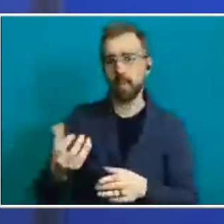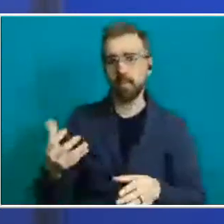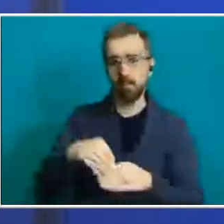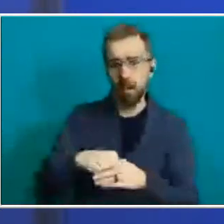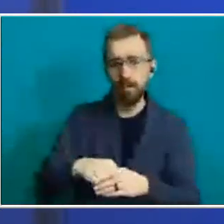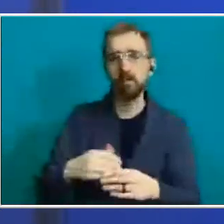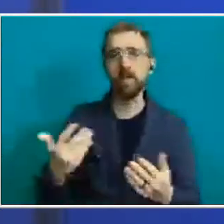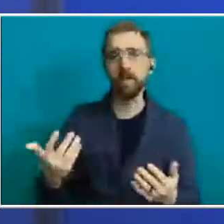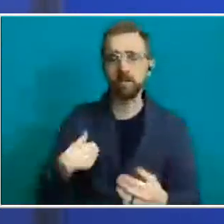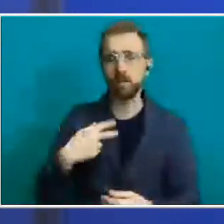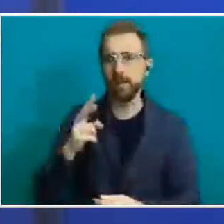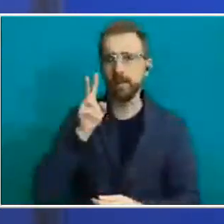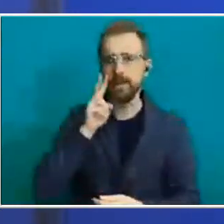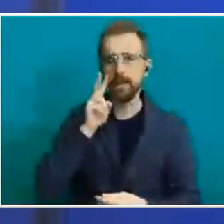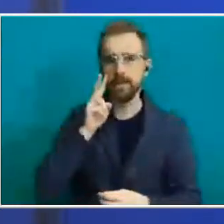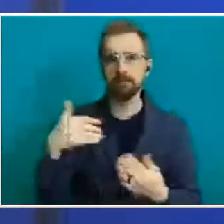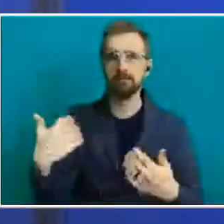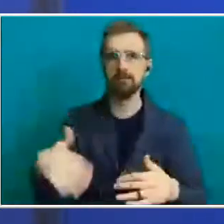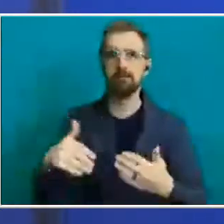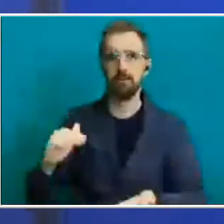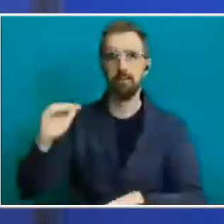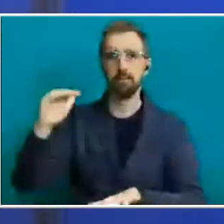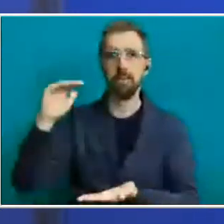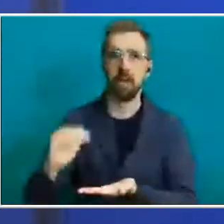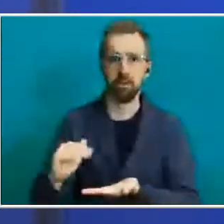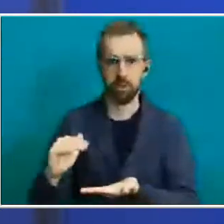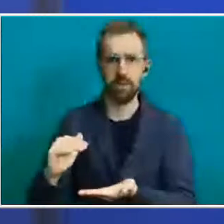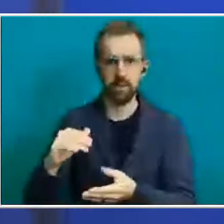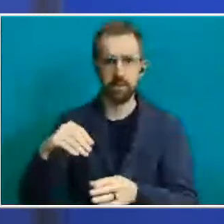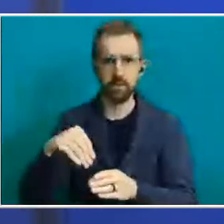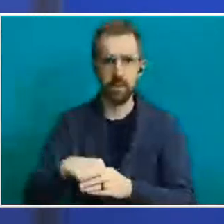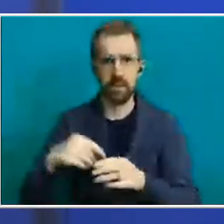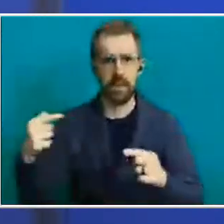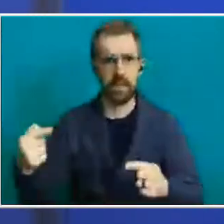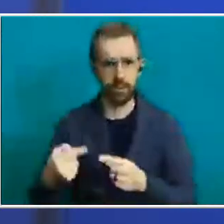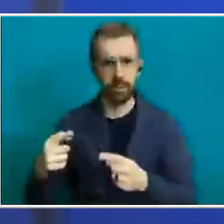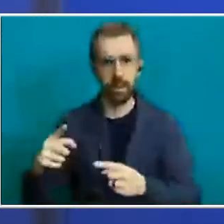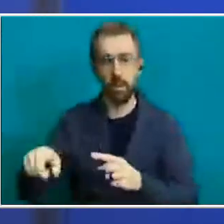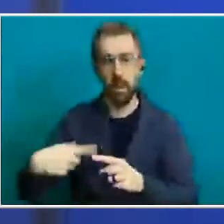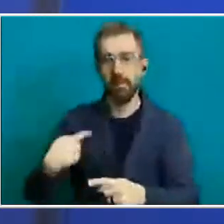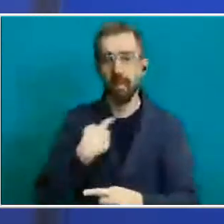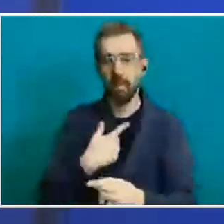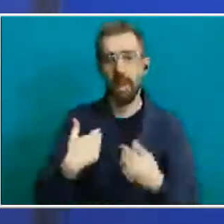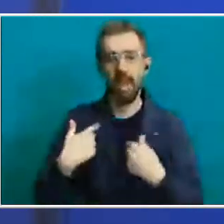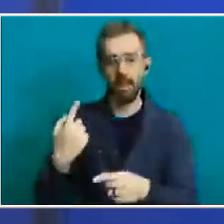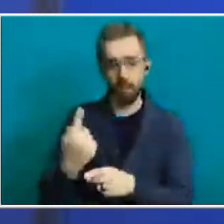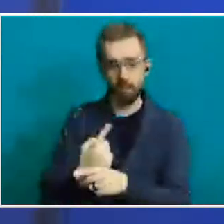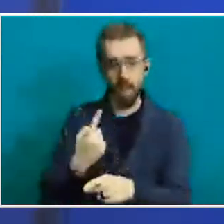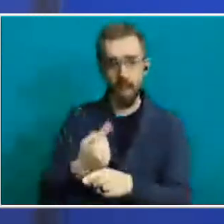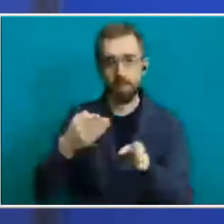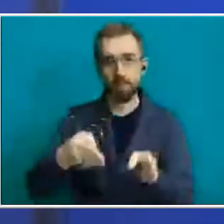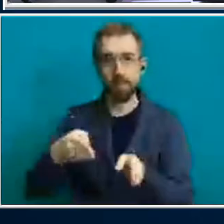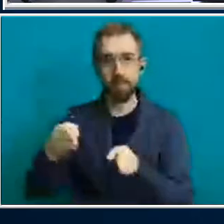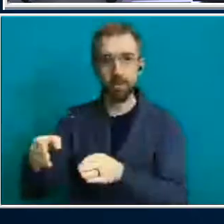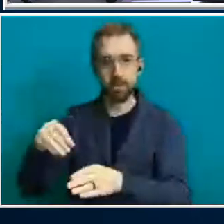a significant reduction in injuries when we have the right preparation going into sports seasons.